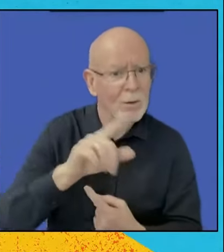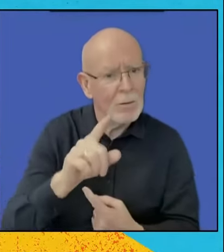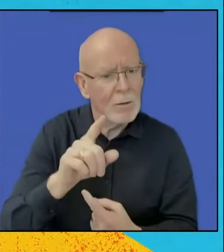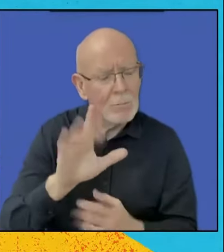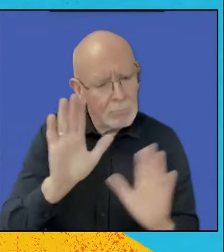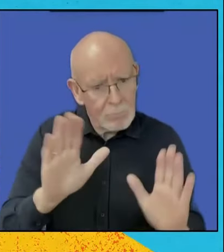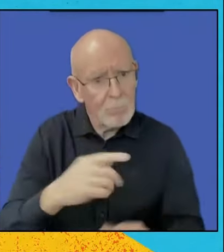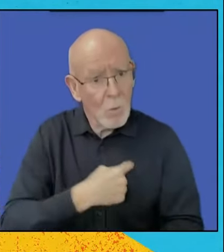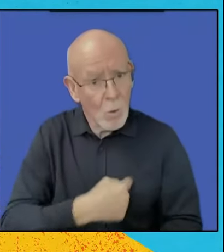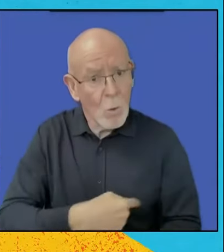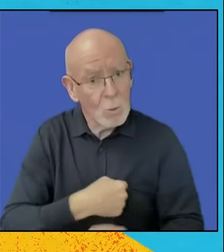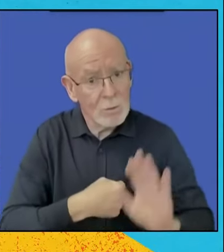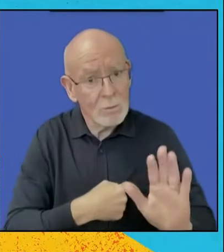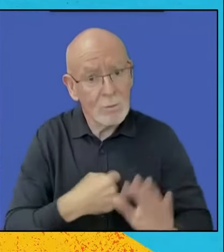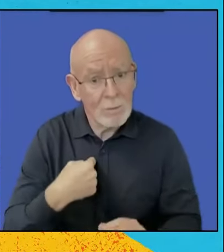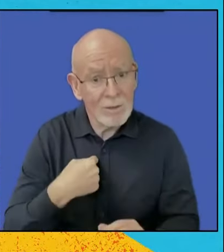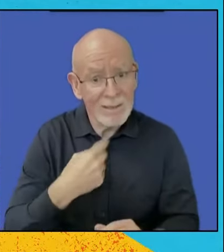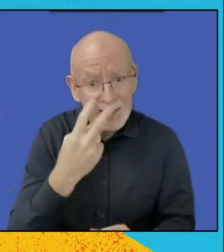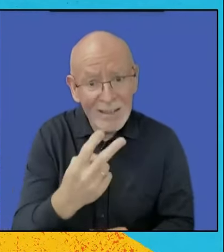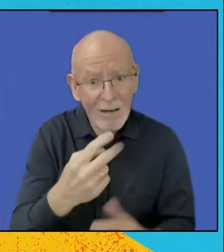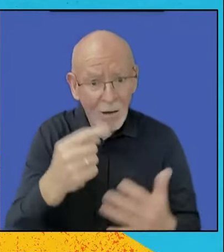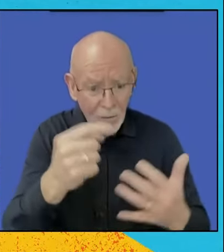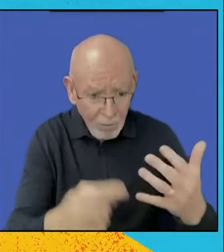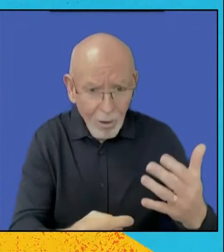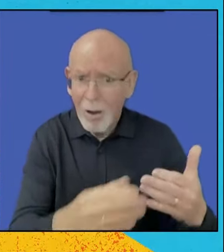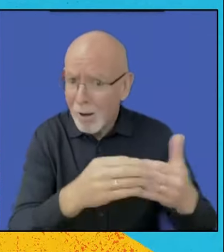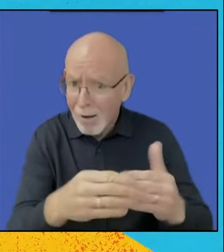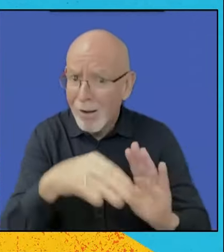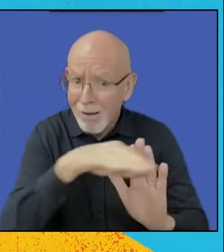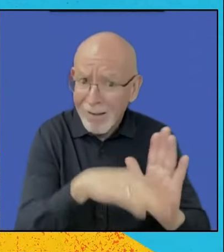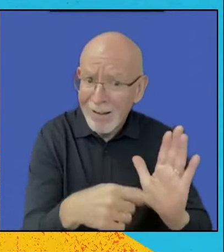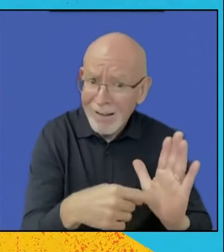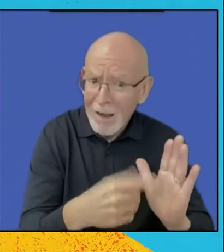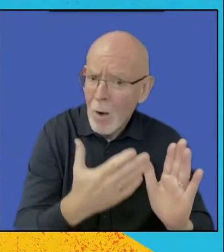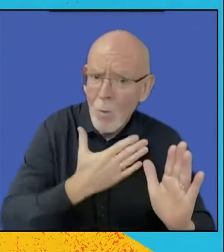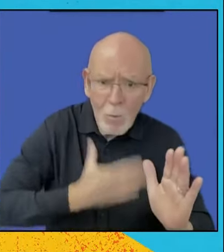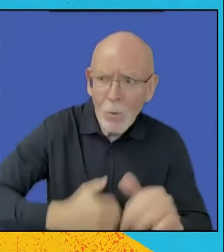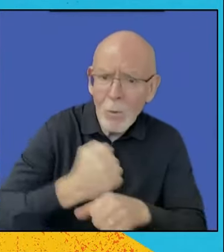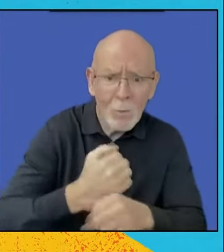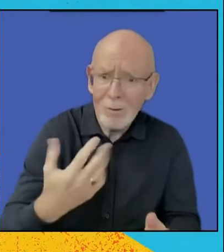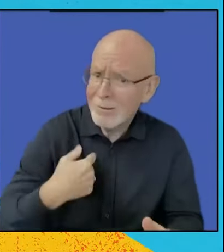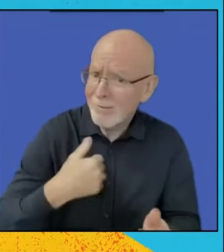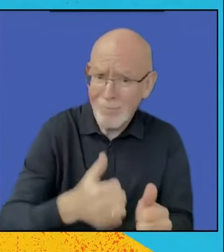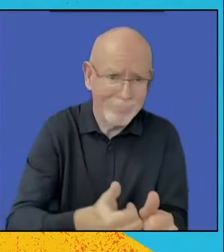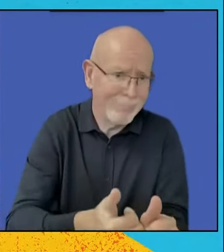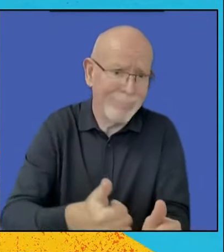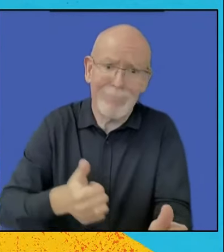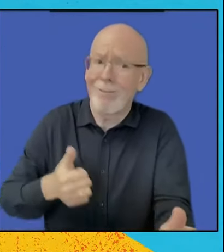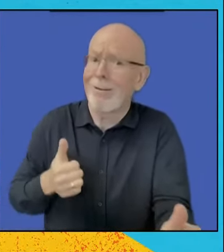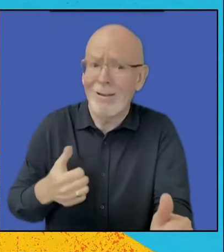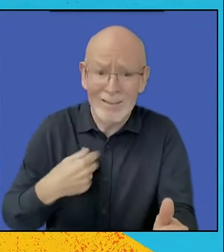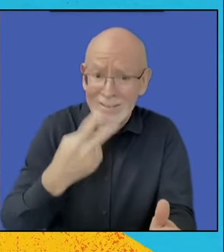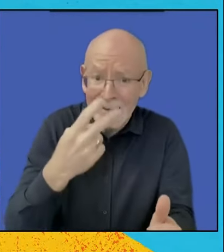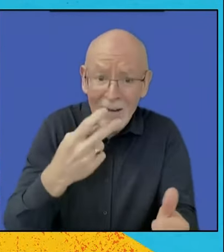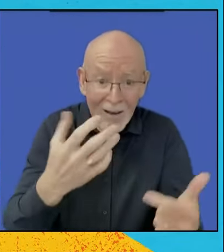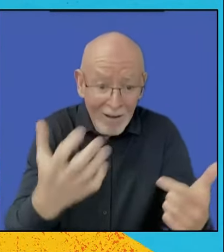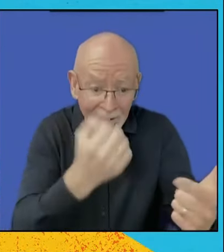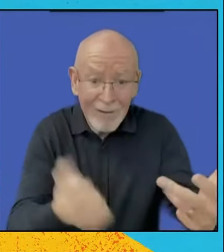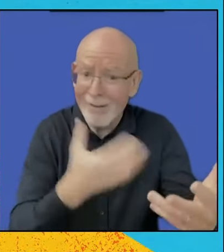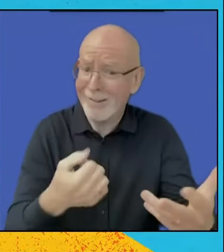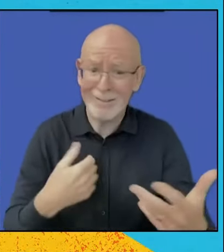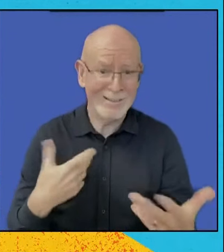instead of stronger global partnerships, we keep seeing increasing division among nations. Without peace, we simply cannot have a